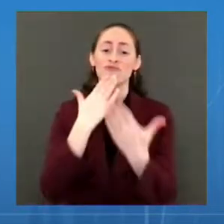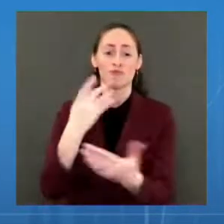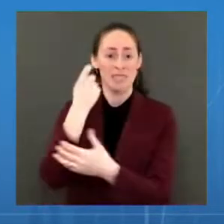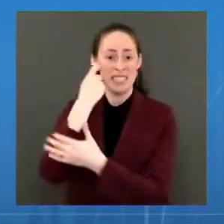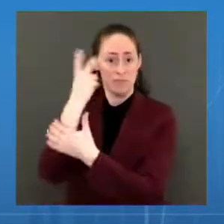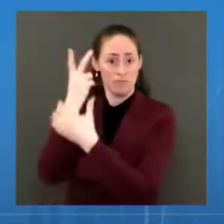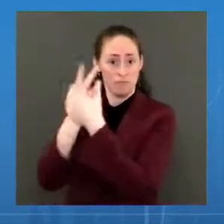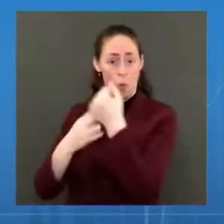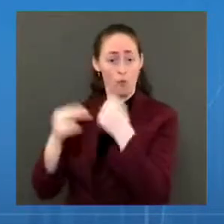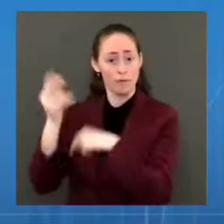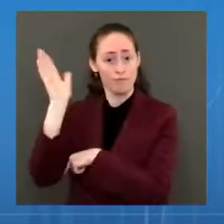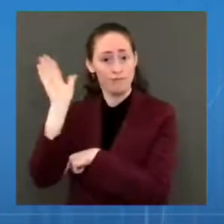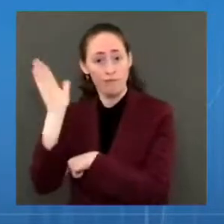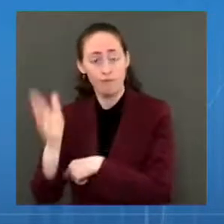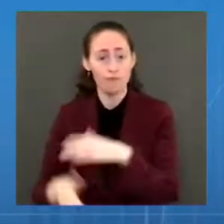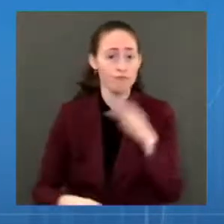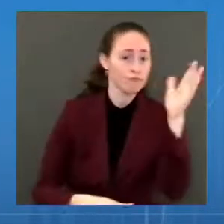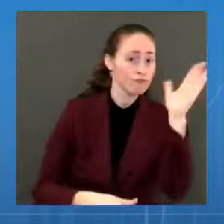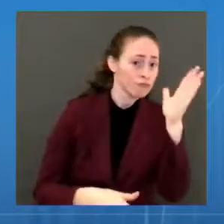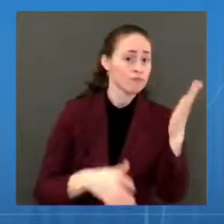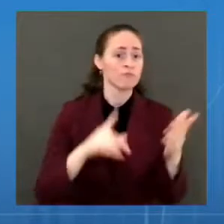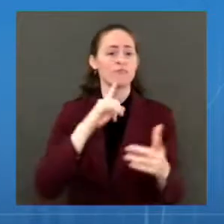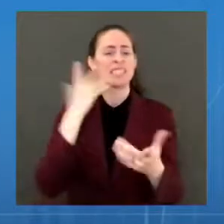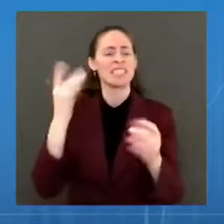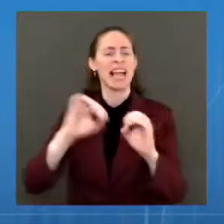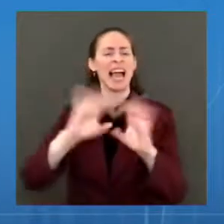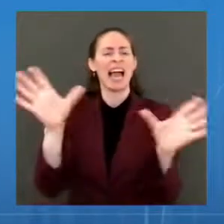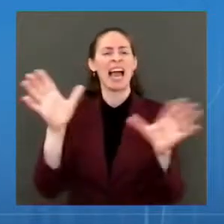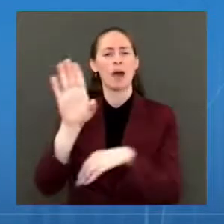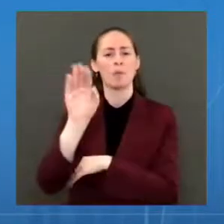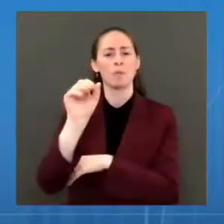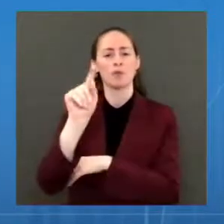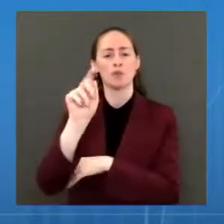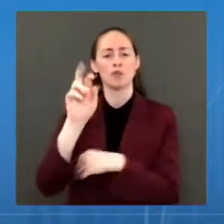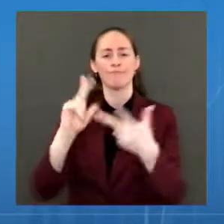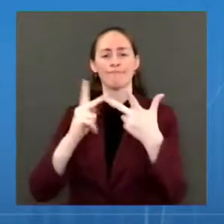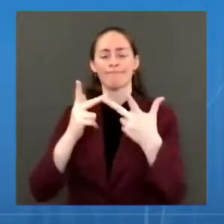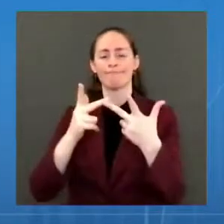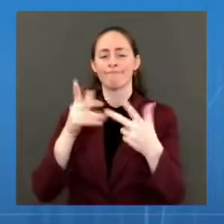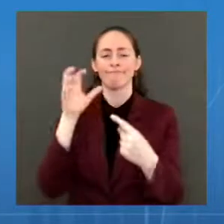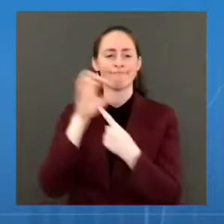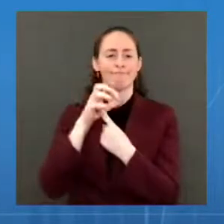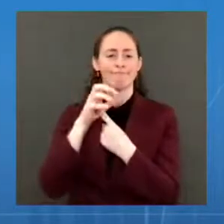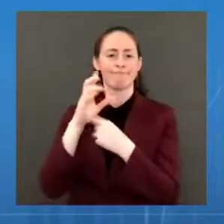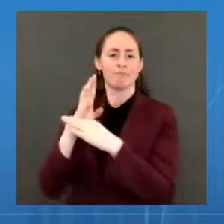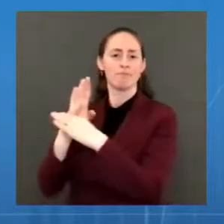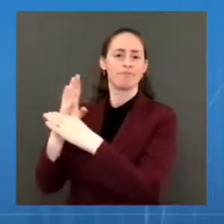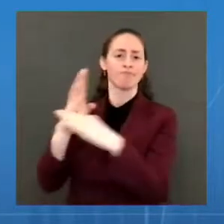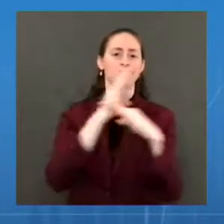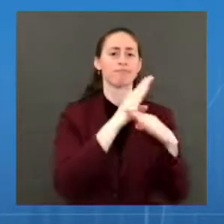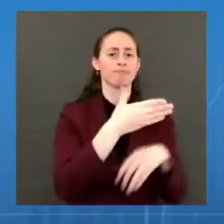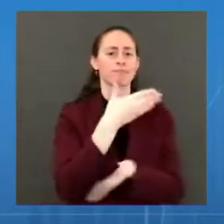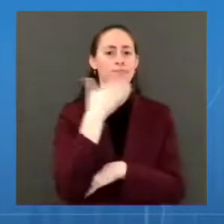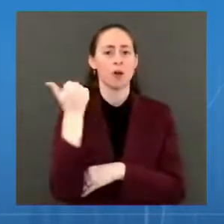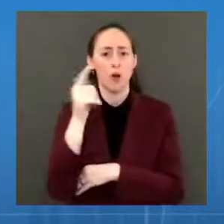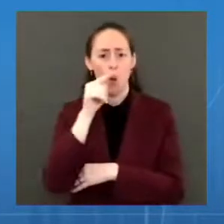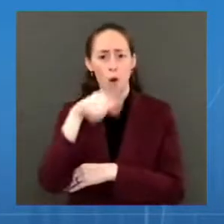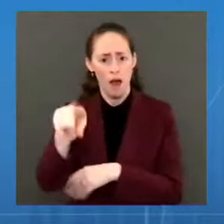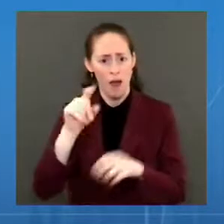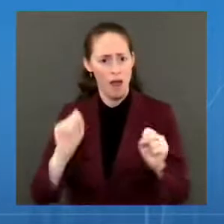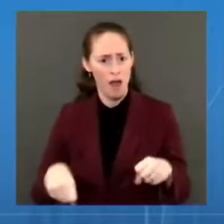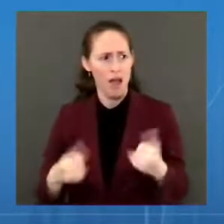boosters provide the highest level of protection against COVID, and everyone eligible should go get their booster shot as soon as